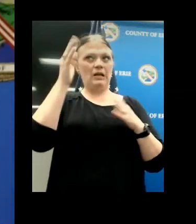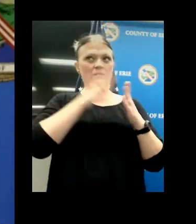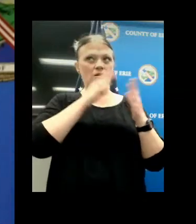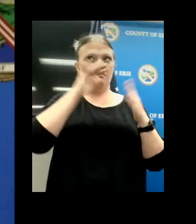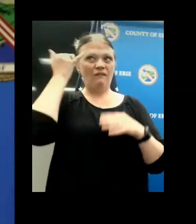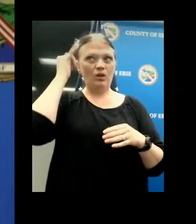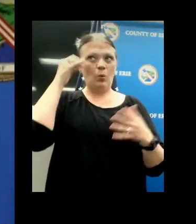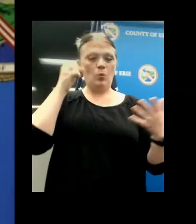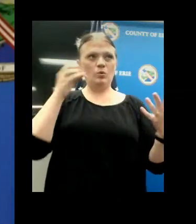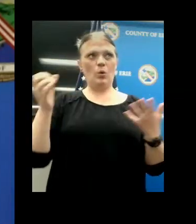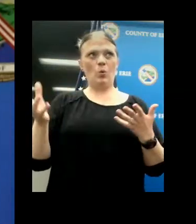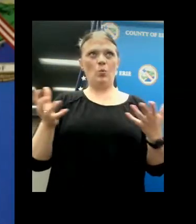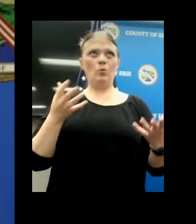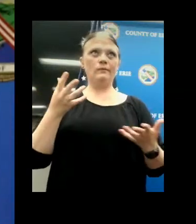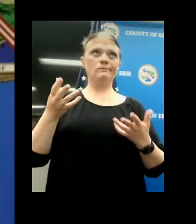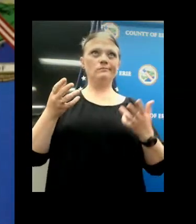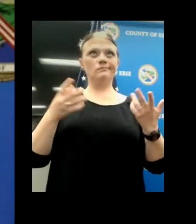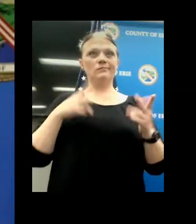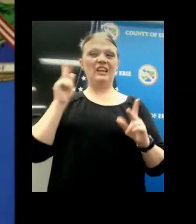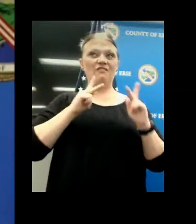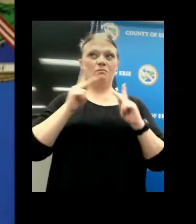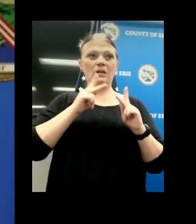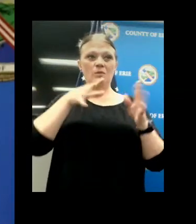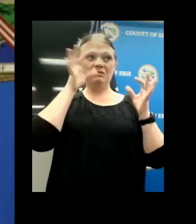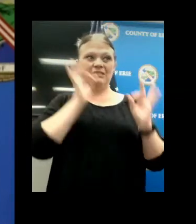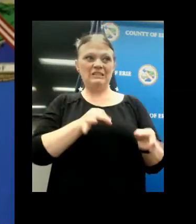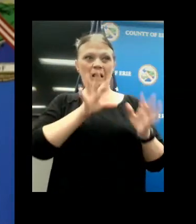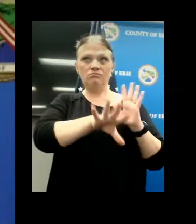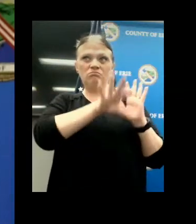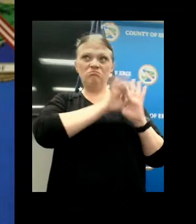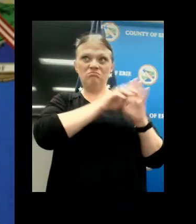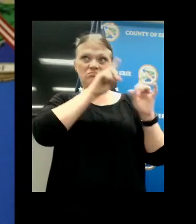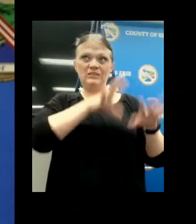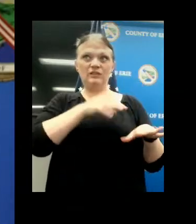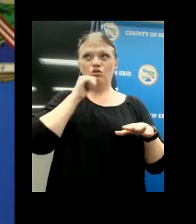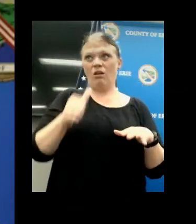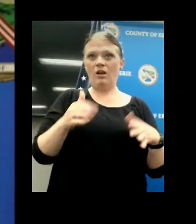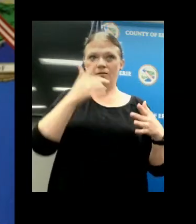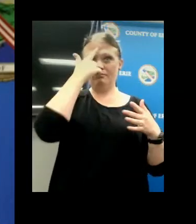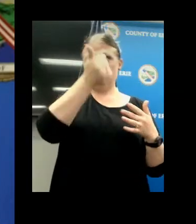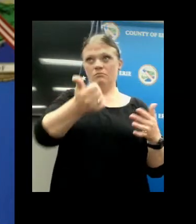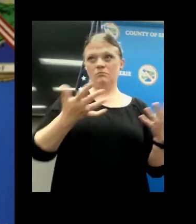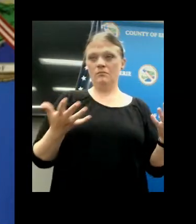city of Buffalo. So it's if people choose to get tested or not. Also it's